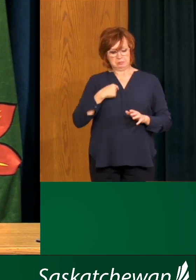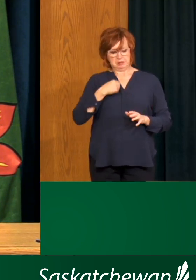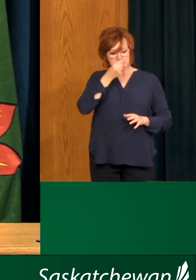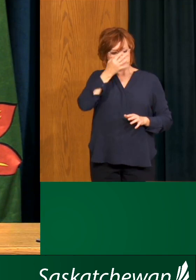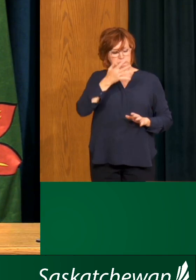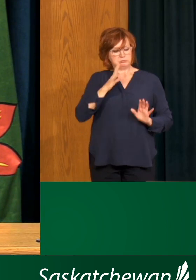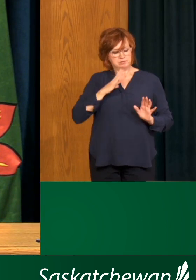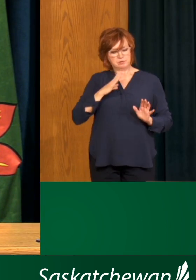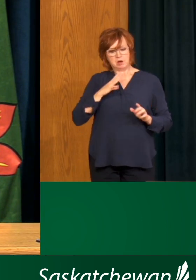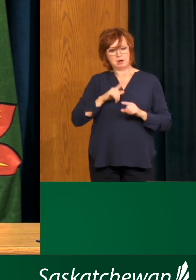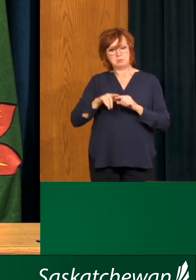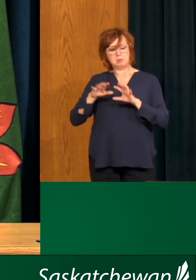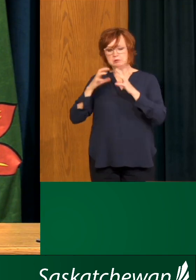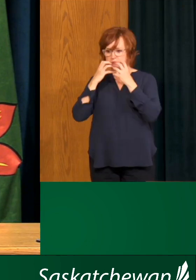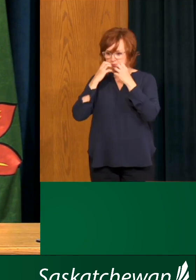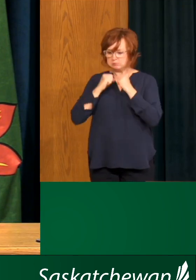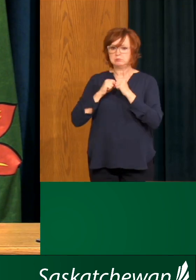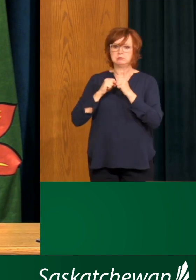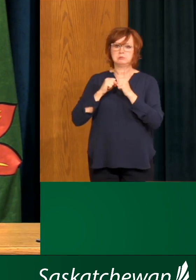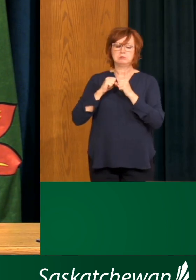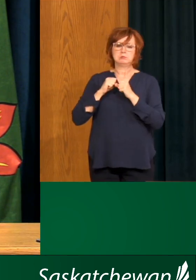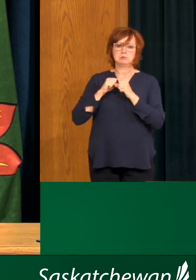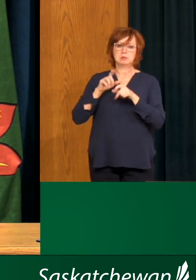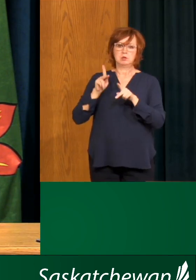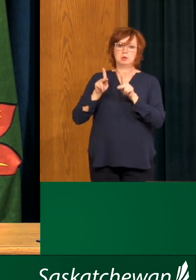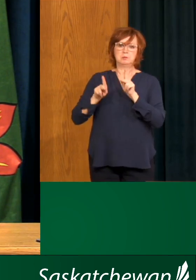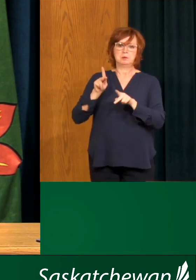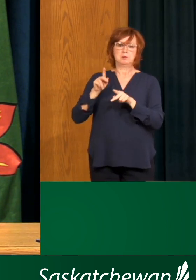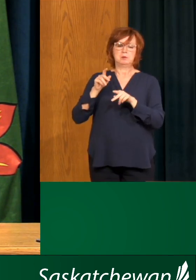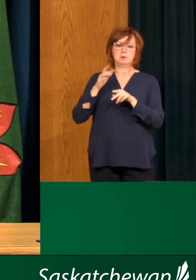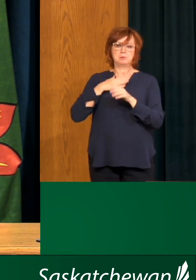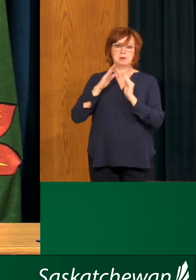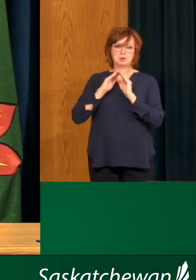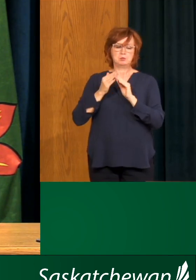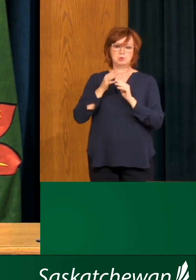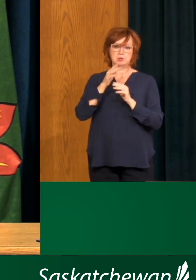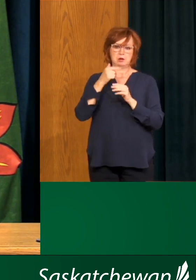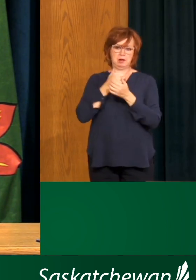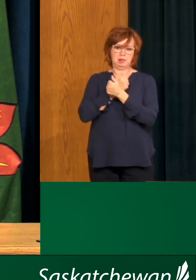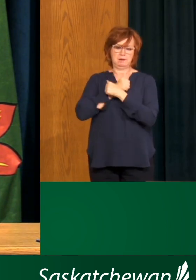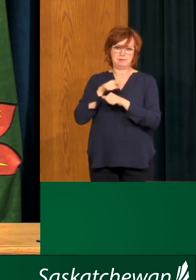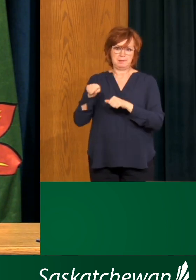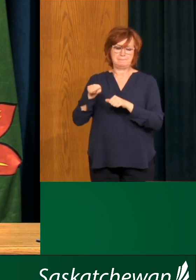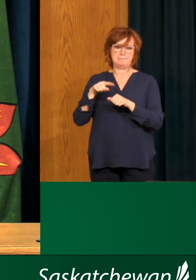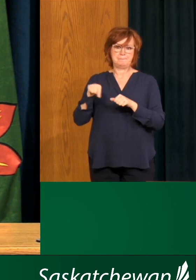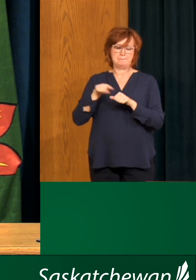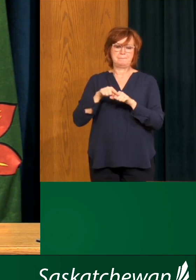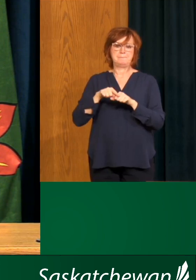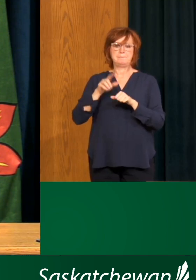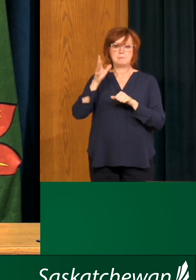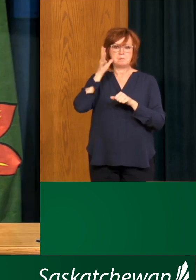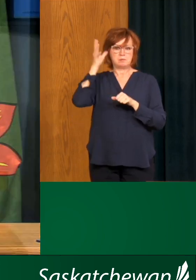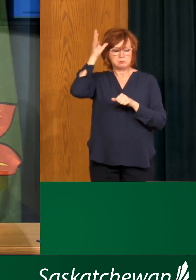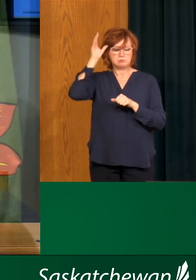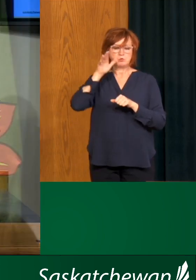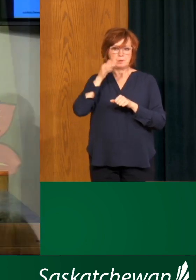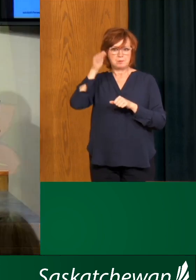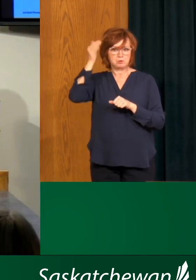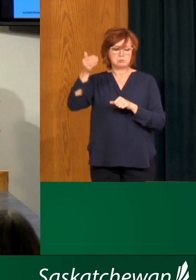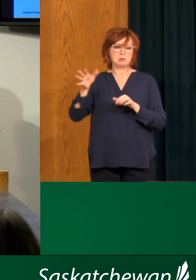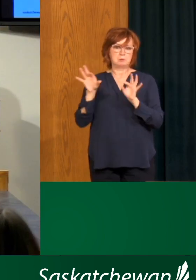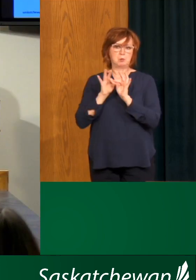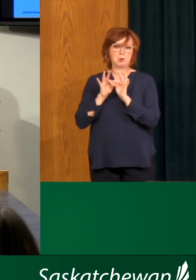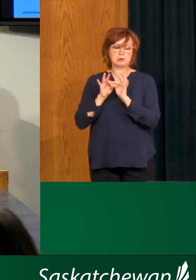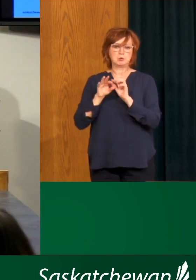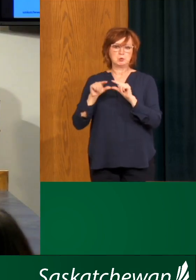may be much more susceptible to the symptoms of this disease. Just one comment